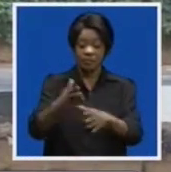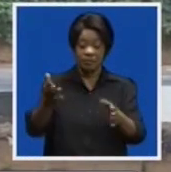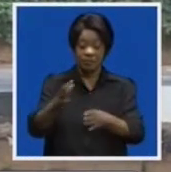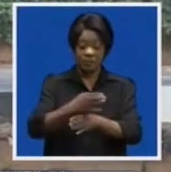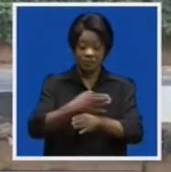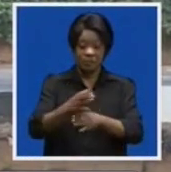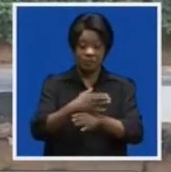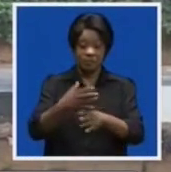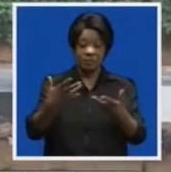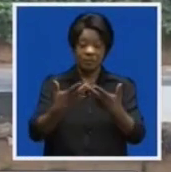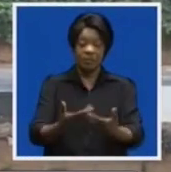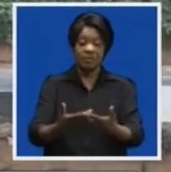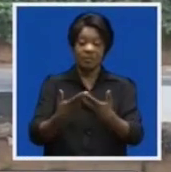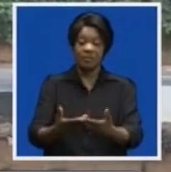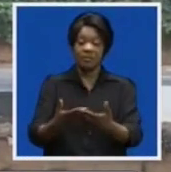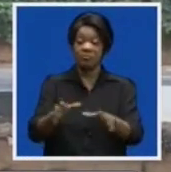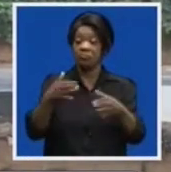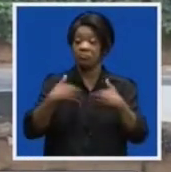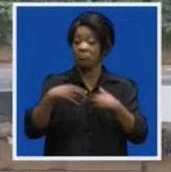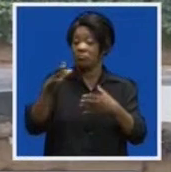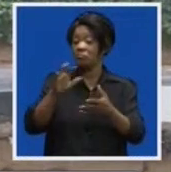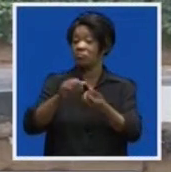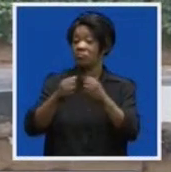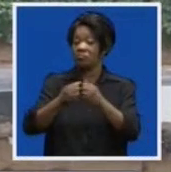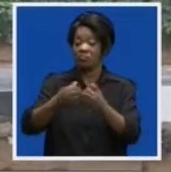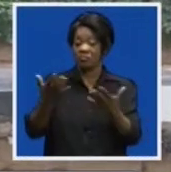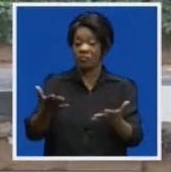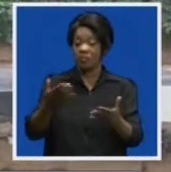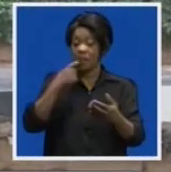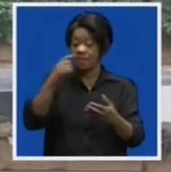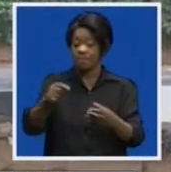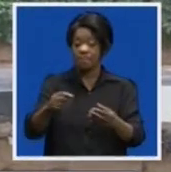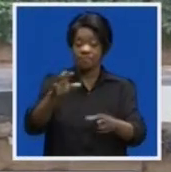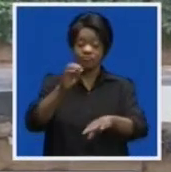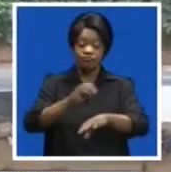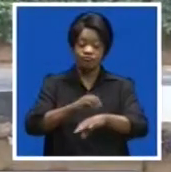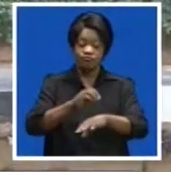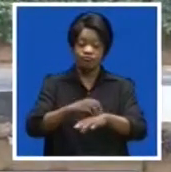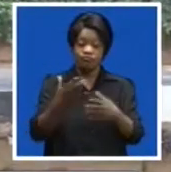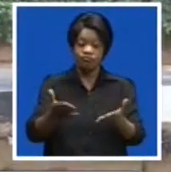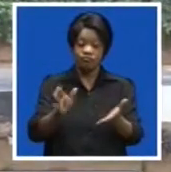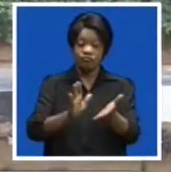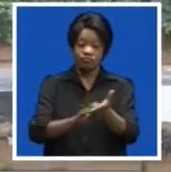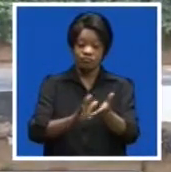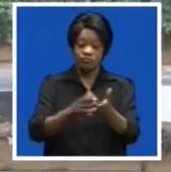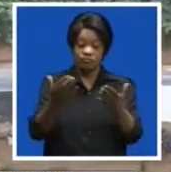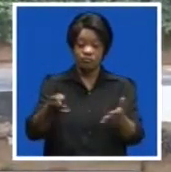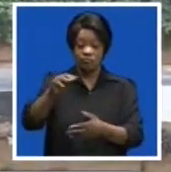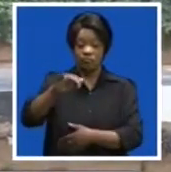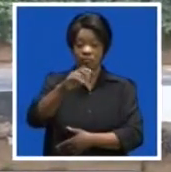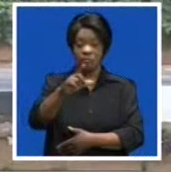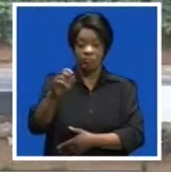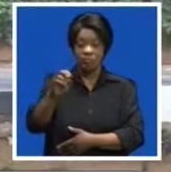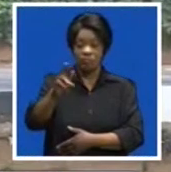industry has been hit badly, and I wish to take that opportunity also to commend most of the millers that have decided to venture or